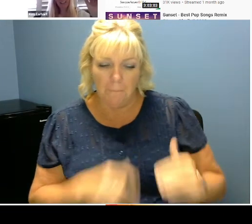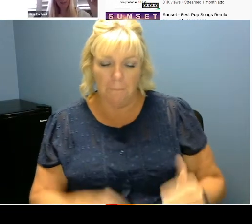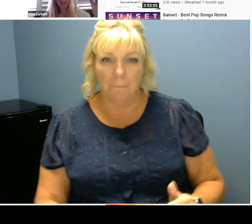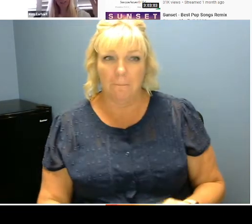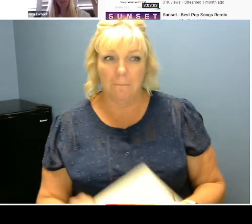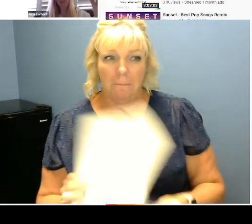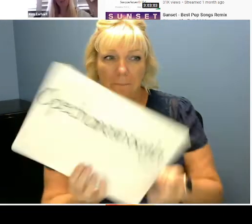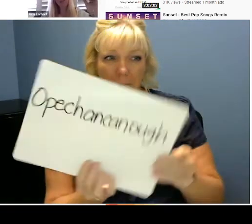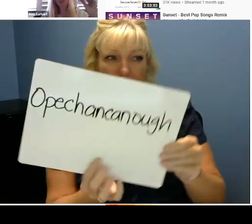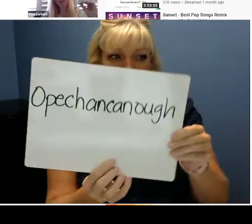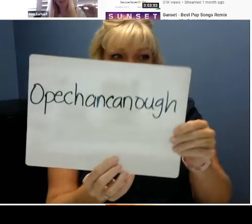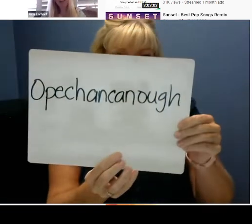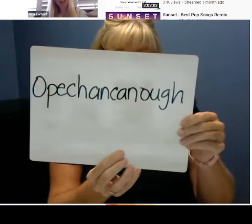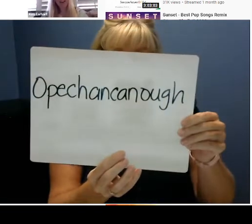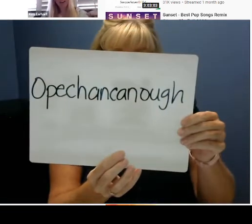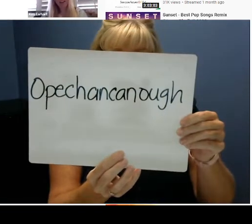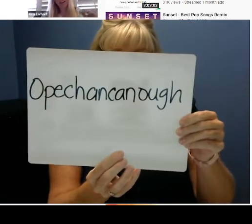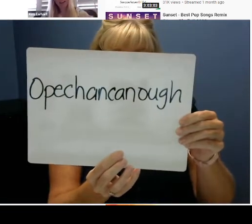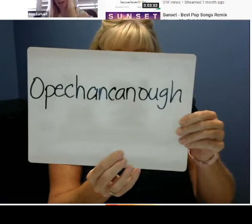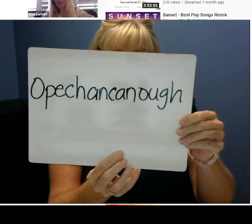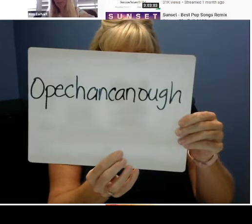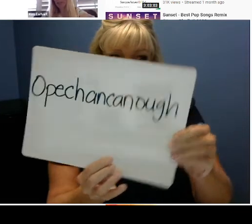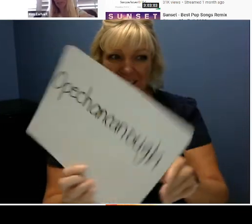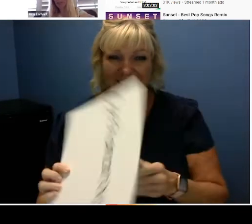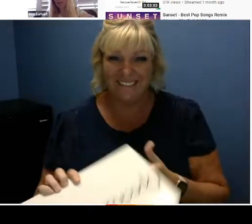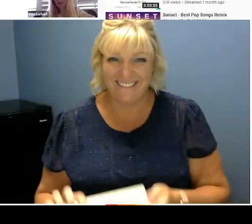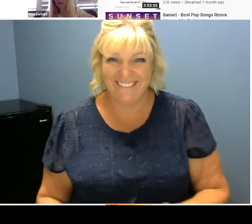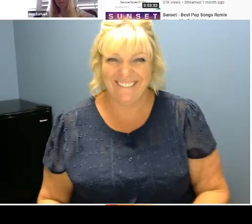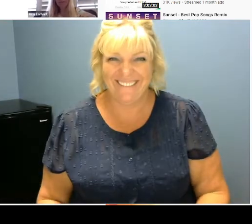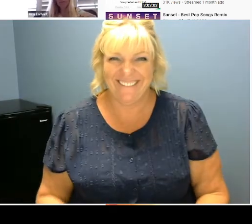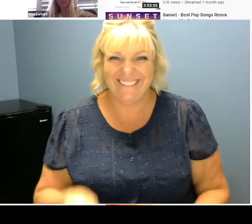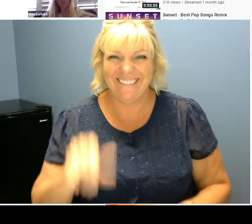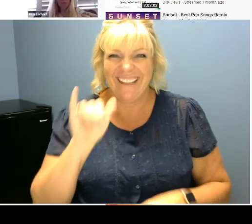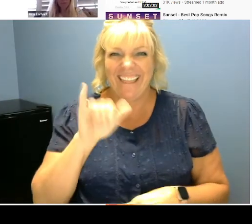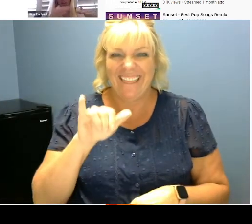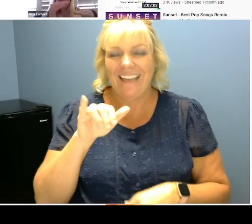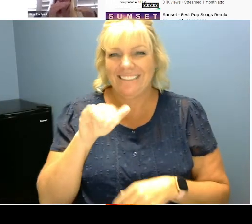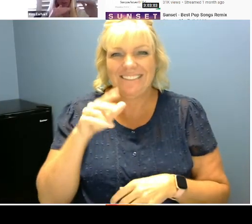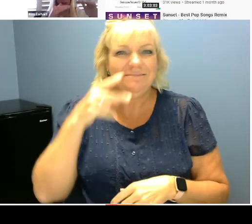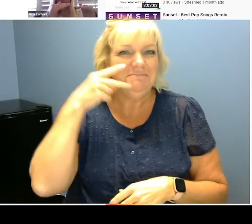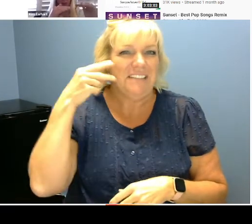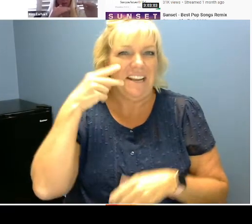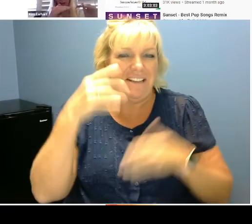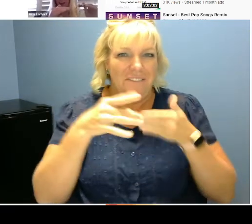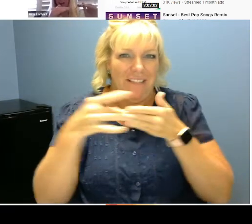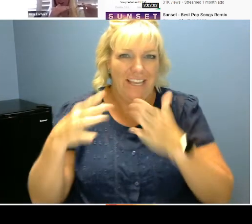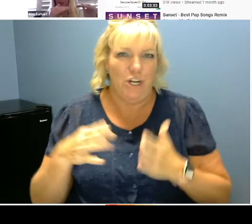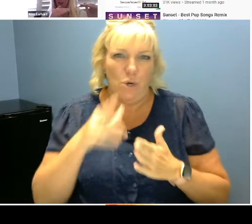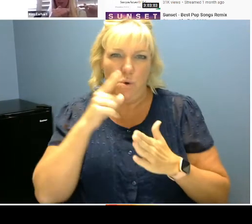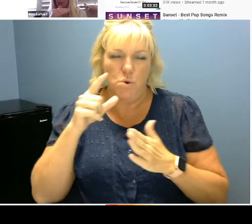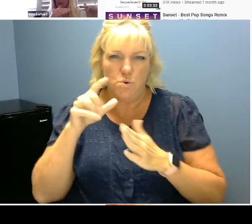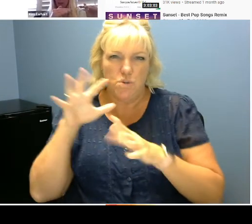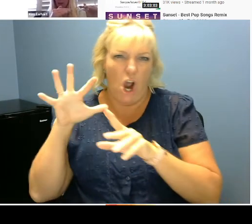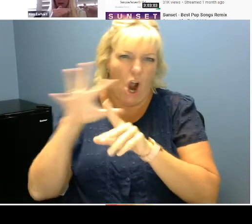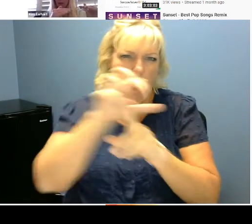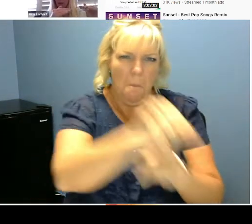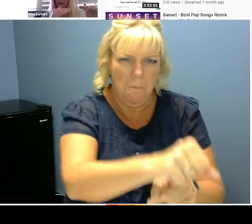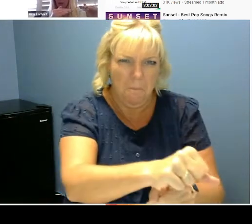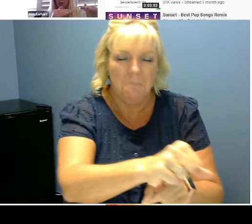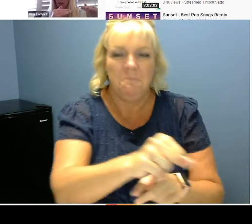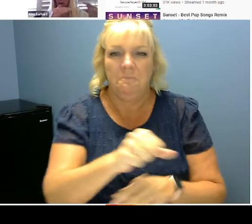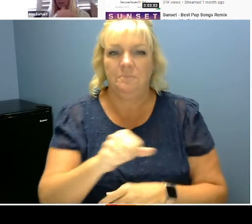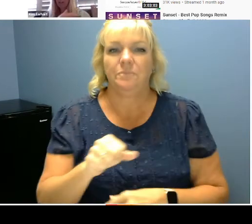Opechancanough attacked in 22 versus when that attack happened in 64. And kind of tried to parallel it around some numbers that we